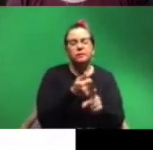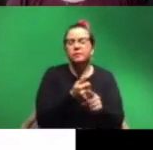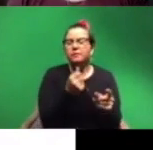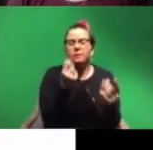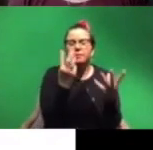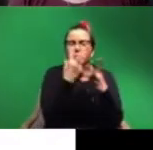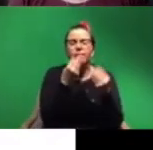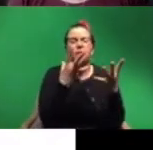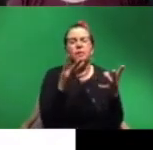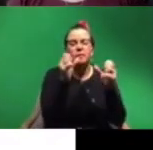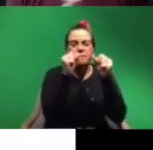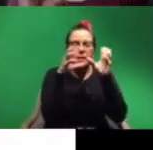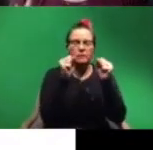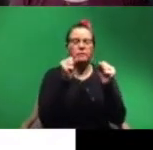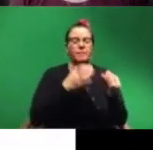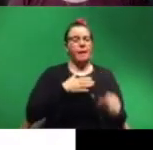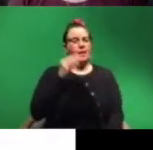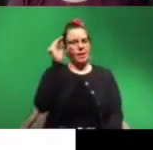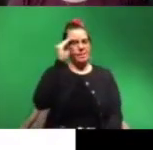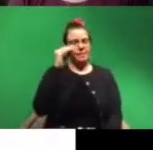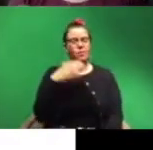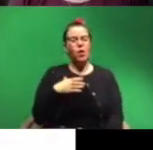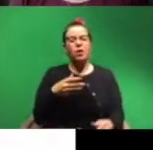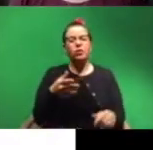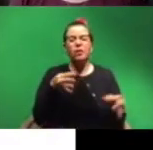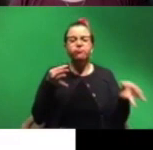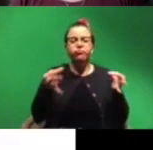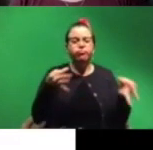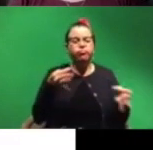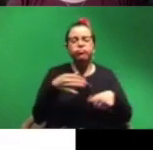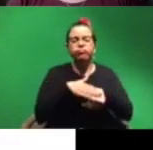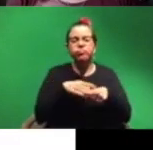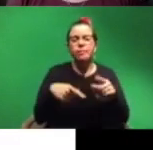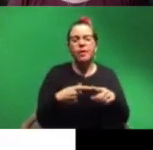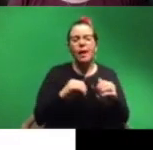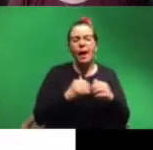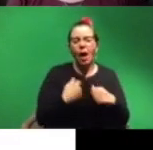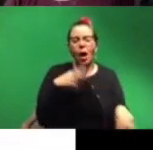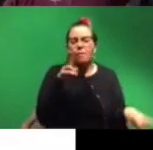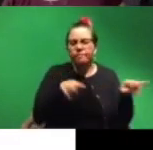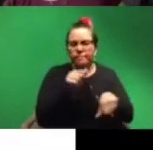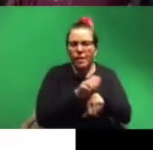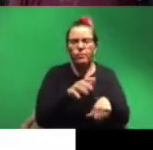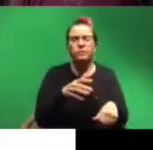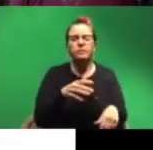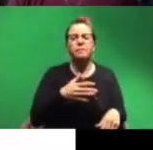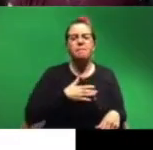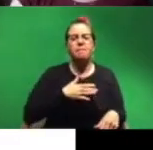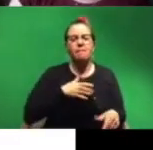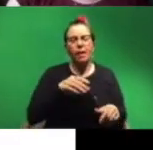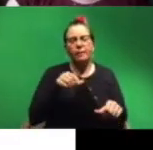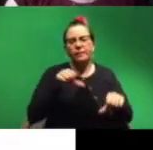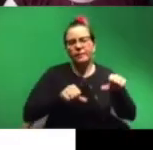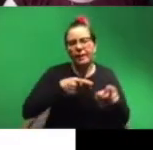in my eyes. I wanted to give you a little bit of an overview about how I go about looking at mountains and what I've kind of done in my science career so